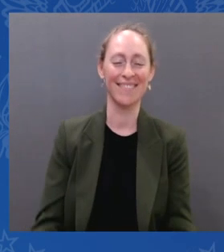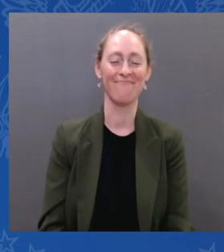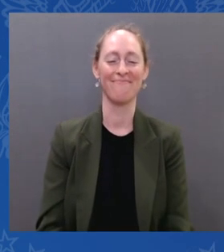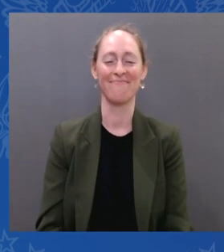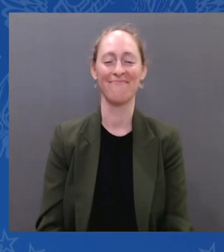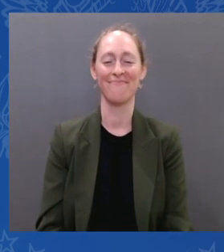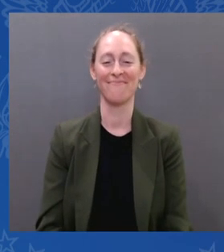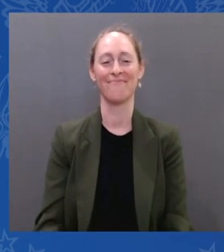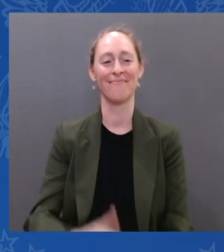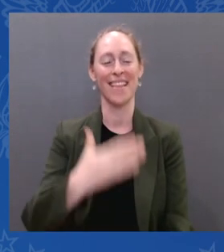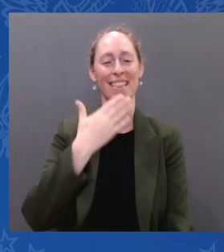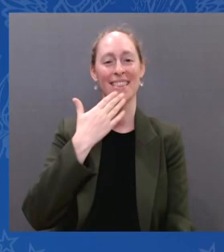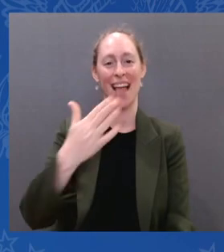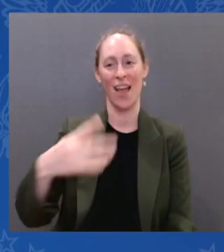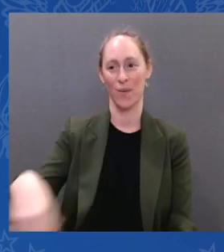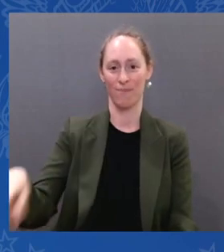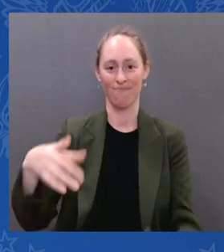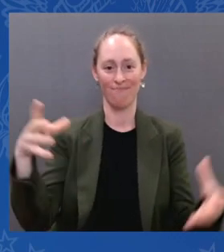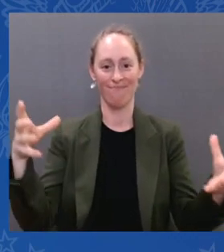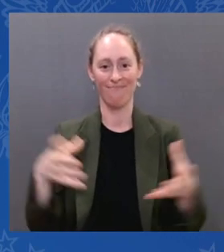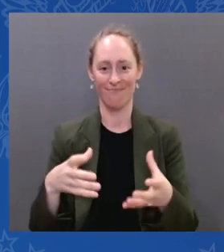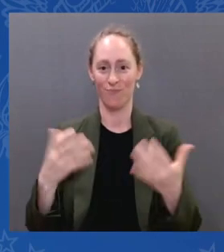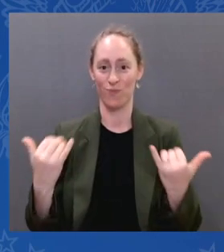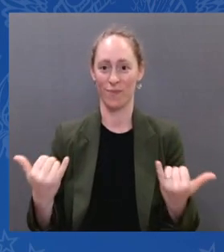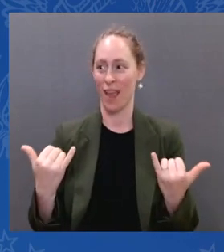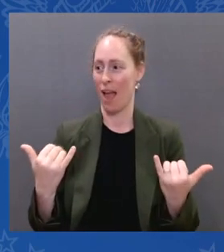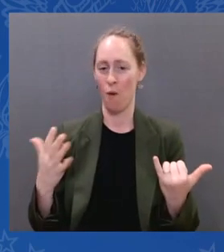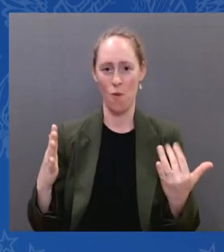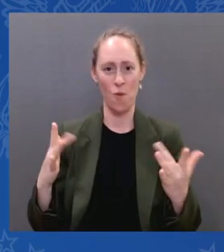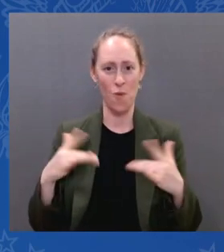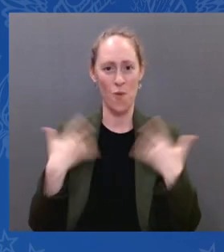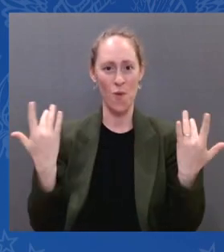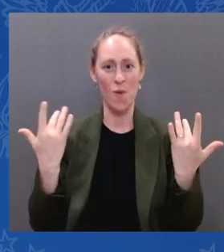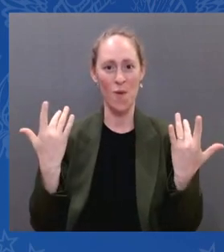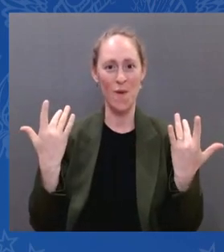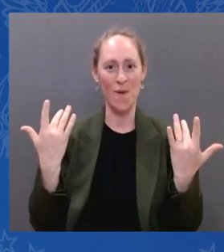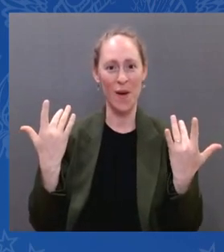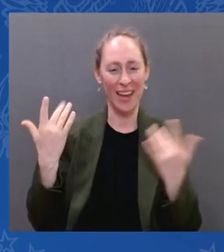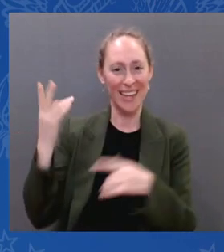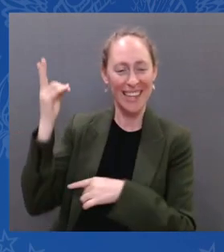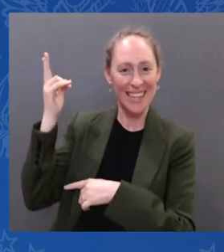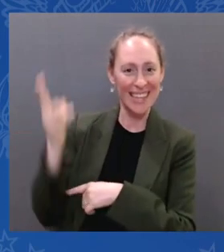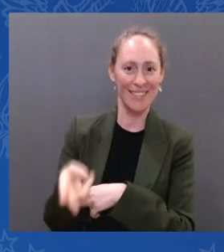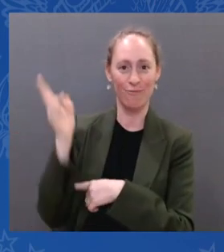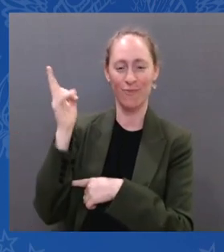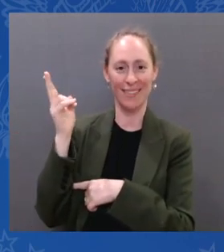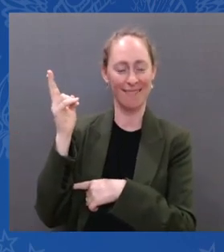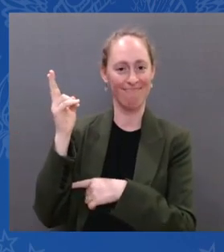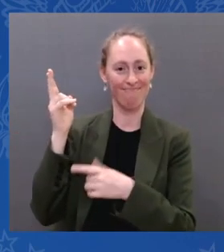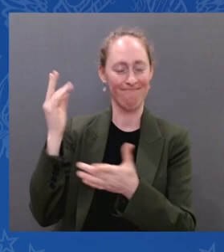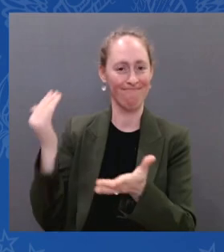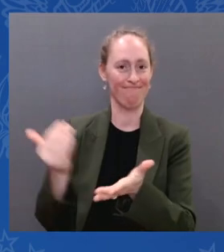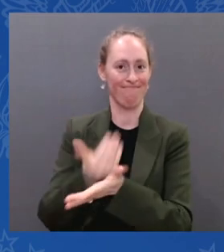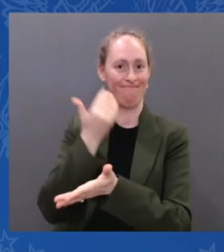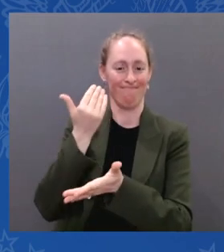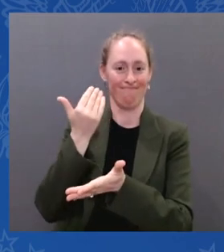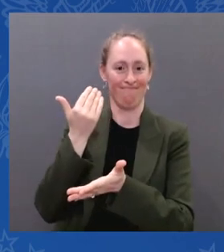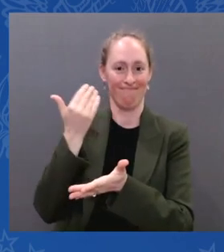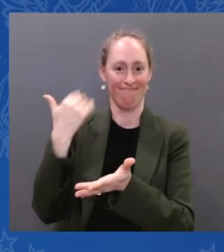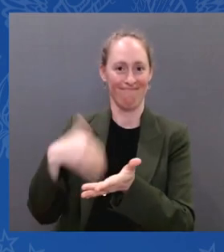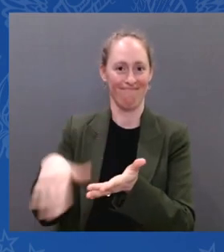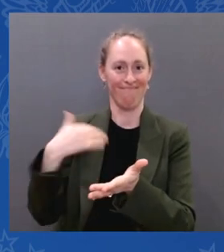occasion. We are here to view the highest resolution image of the infrared universe anyone has ever